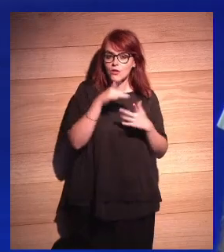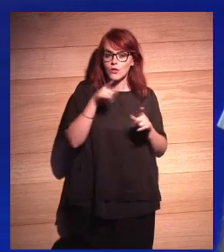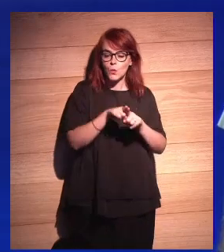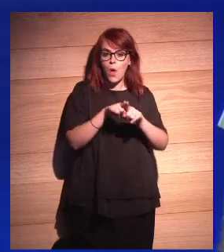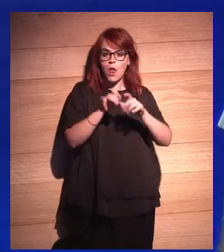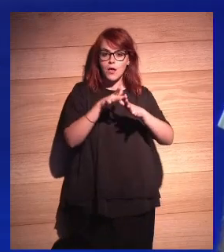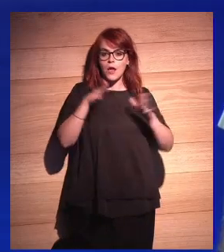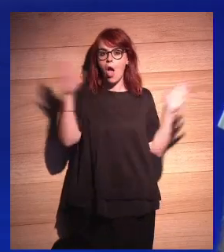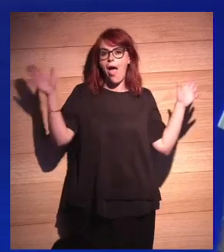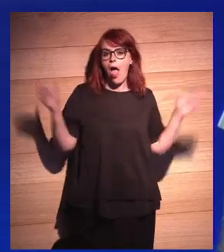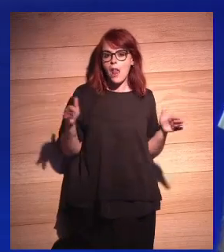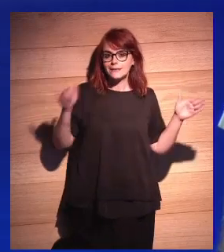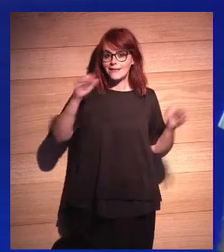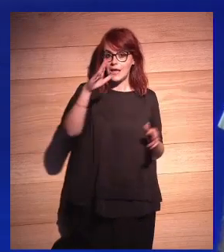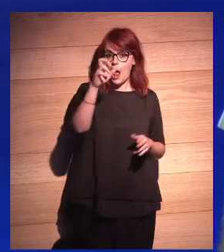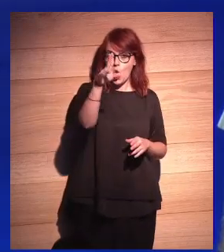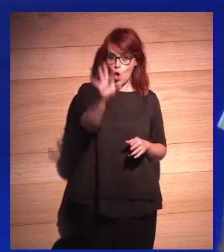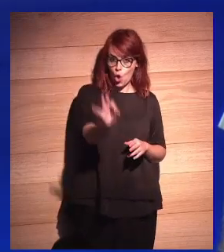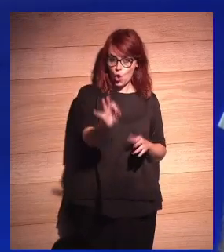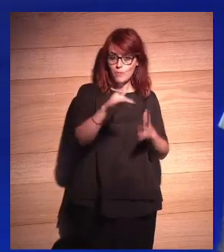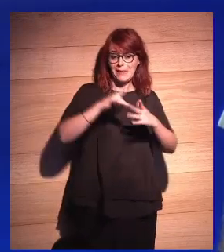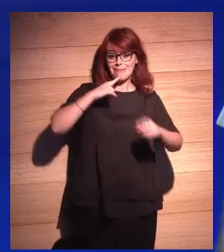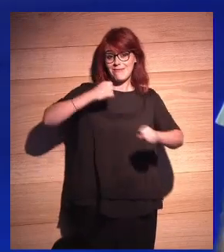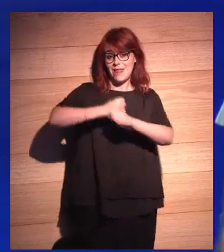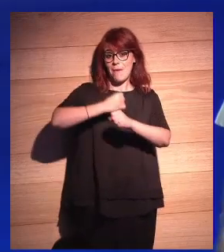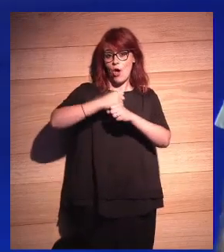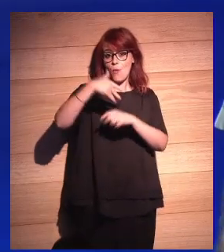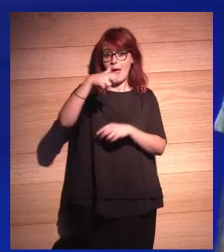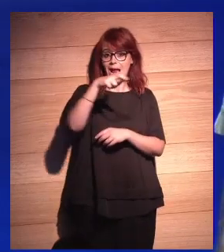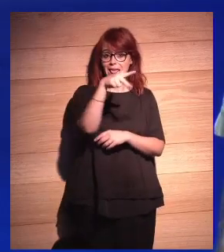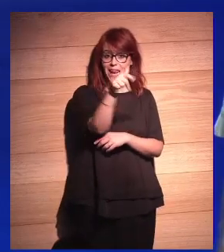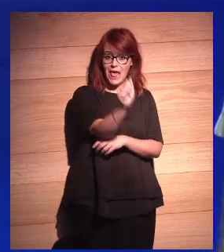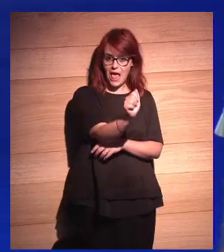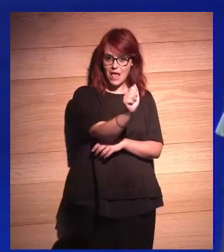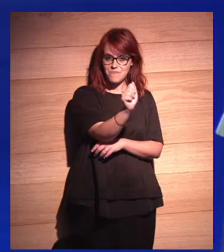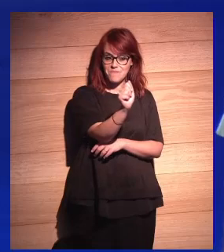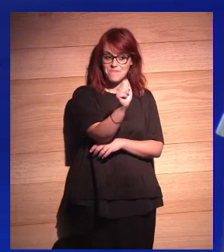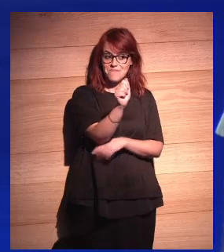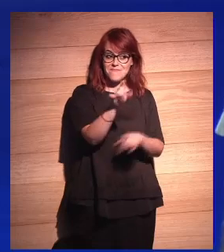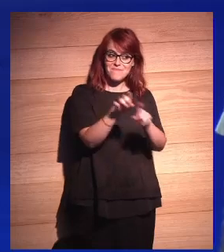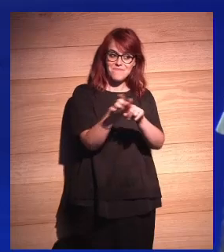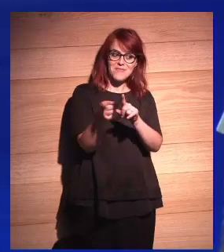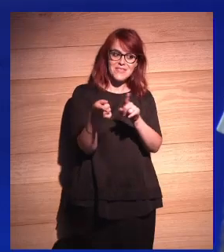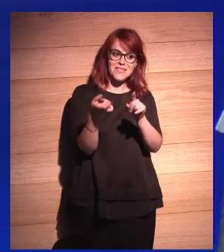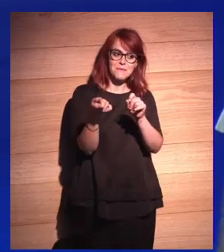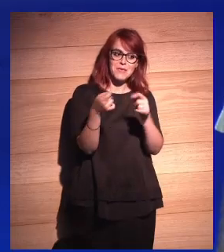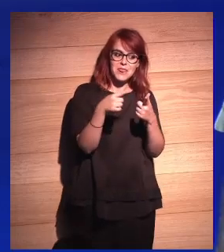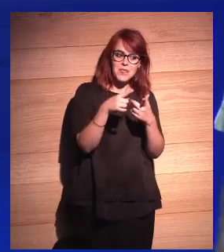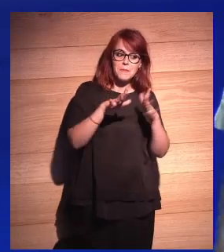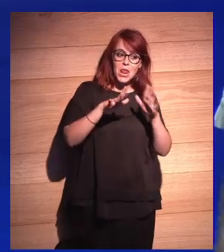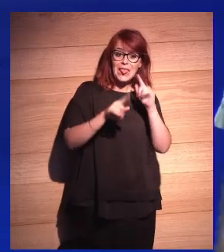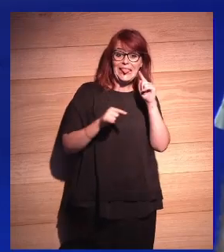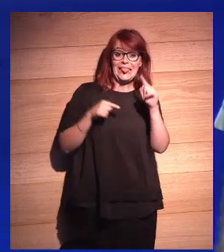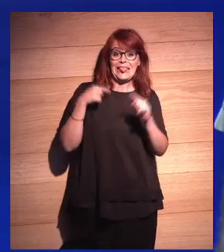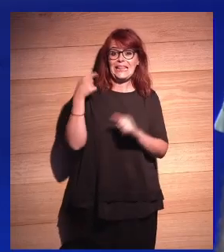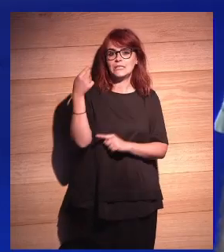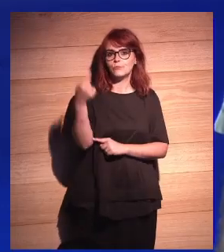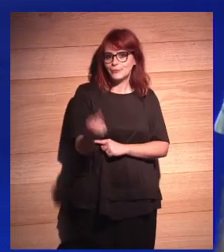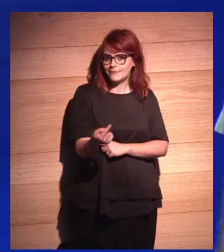there from the beginning. Well, the first thing I wanted to make was Icarus wings, like Marina's work,